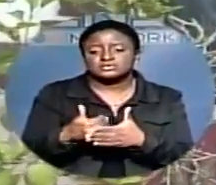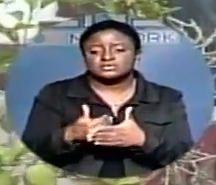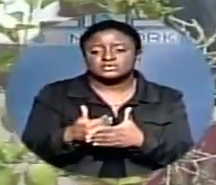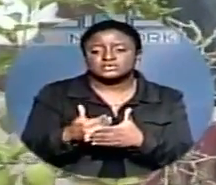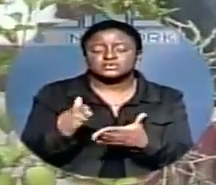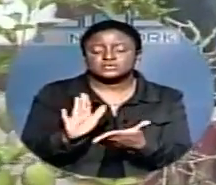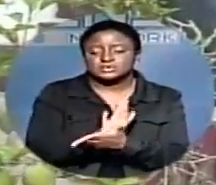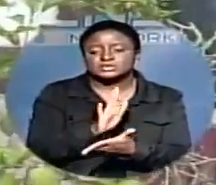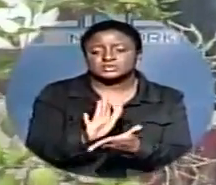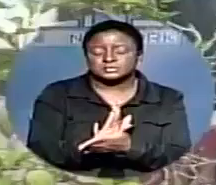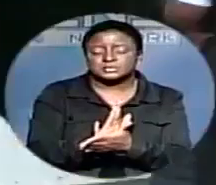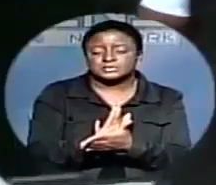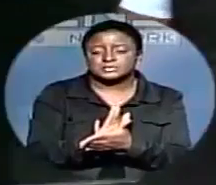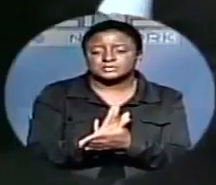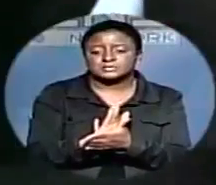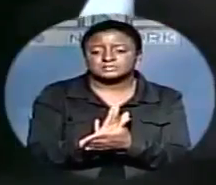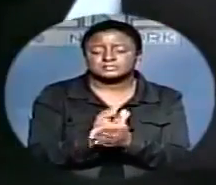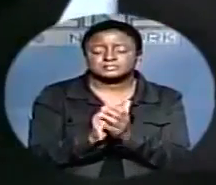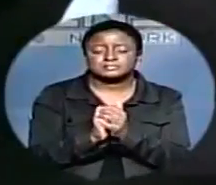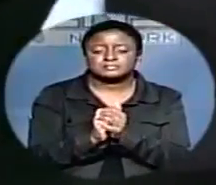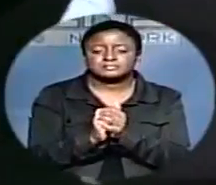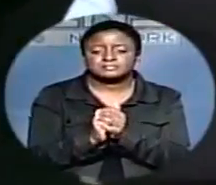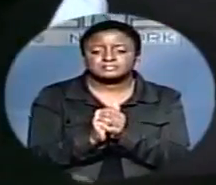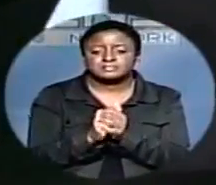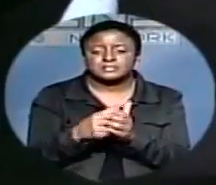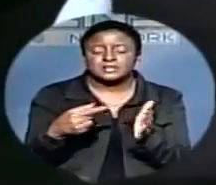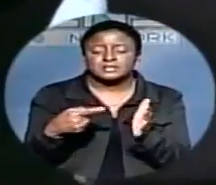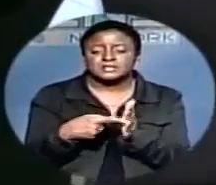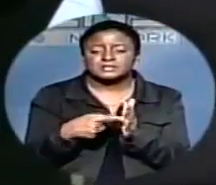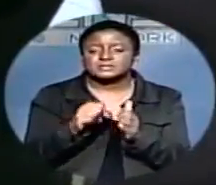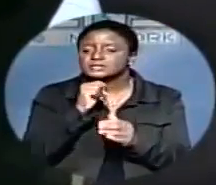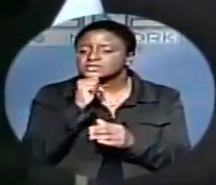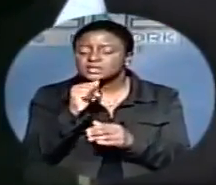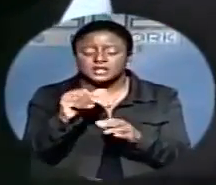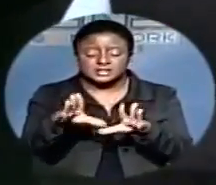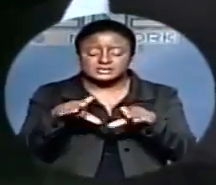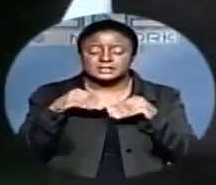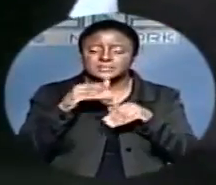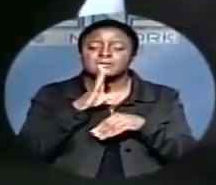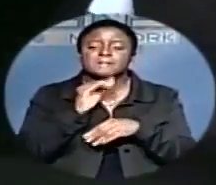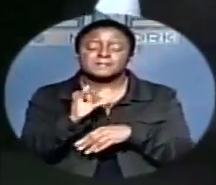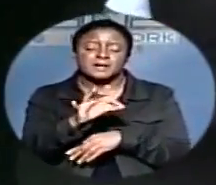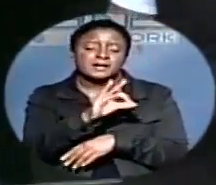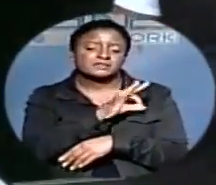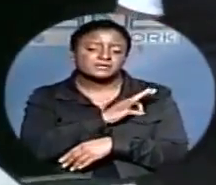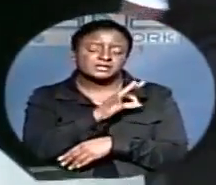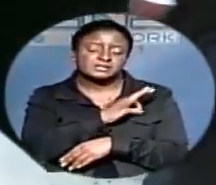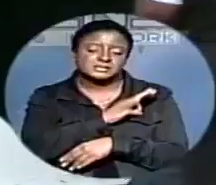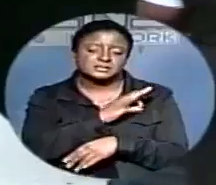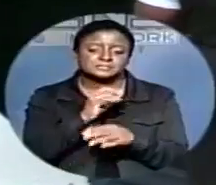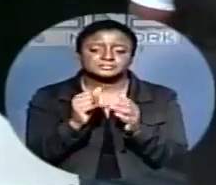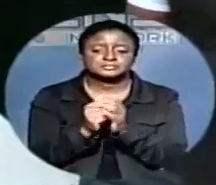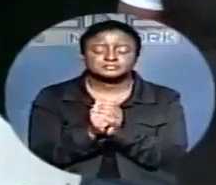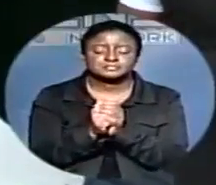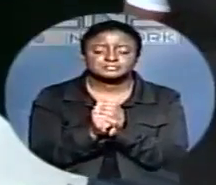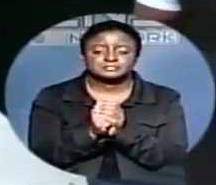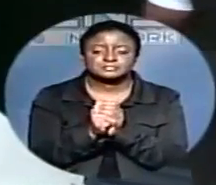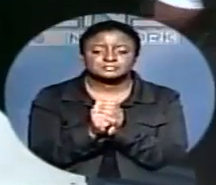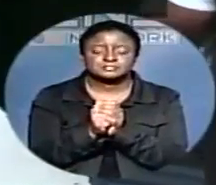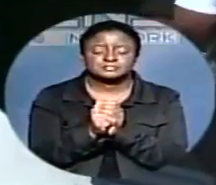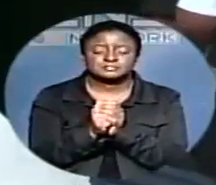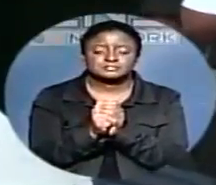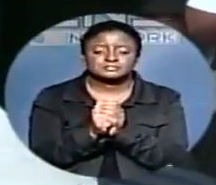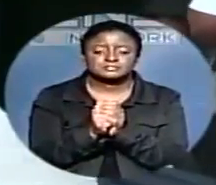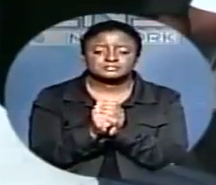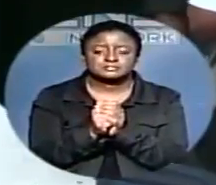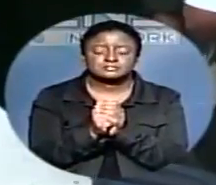The tribunal's ruling did not sit well with Ferguson, who questioned how the panel came to its conclusion without giving the union an opportunity to